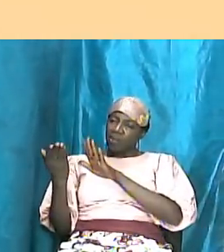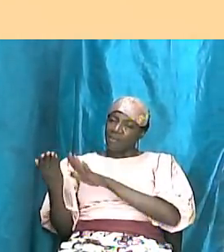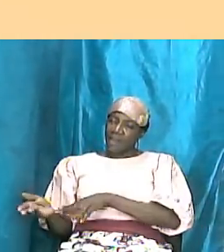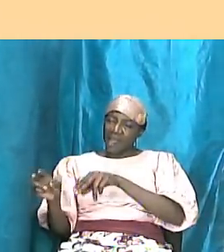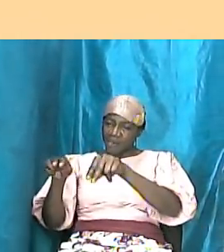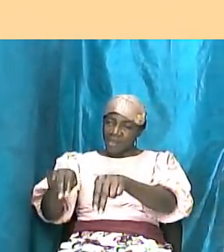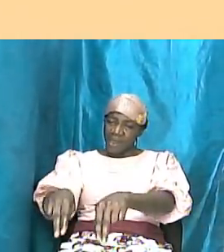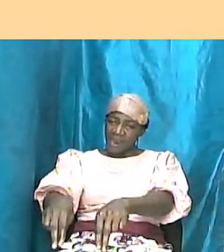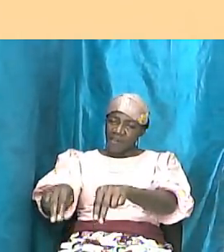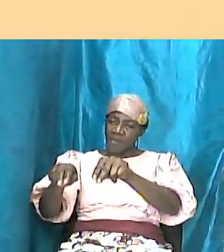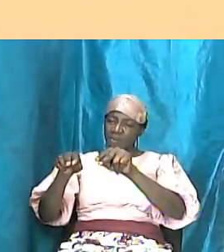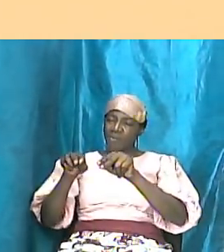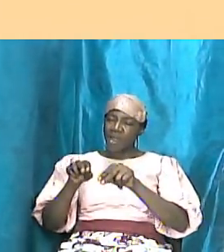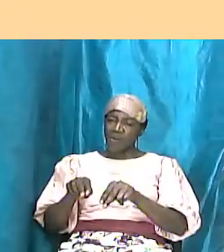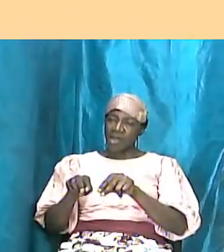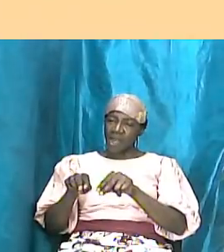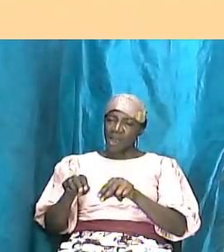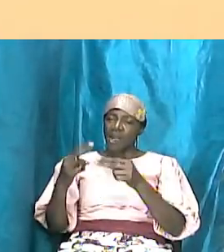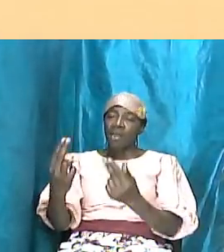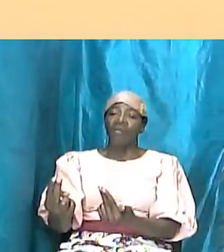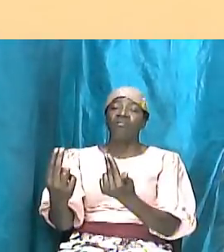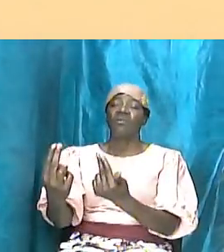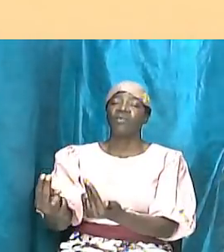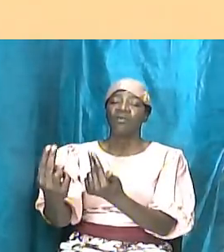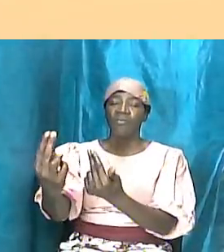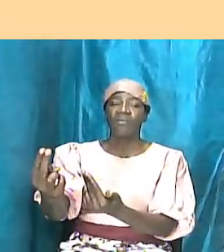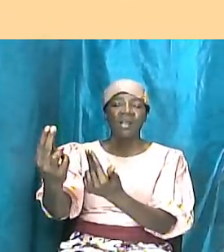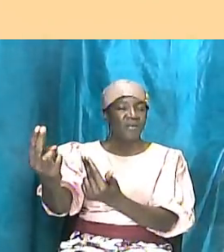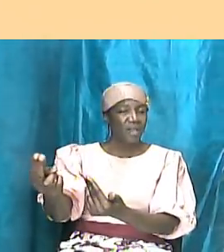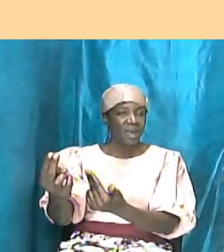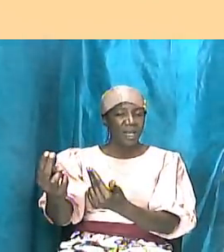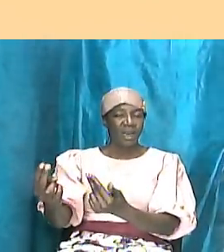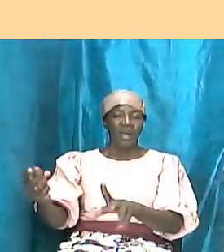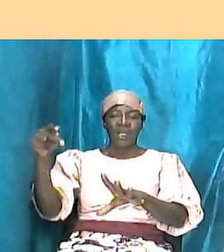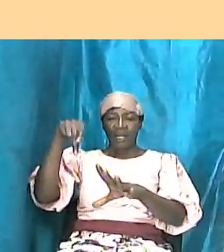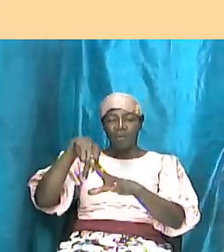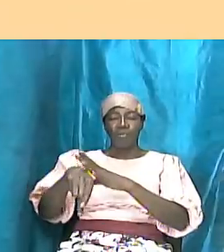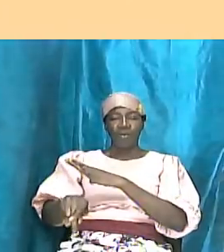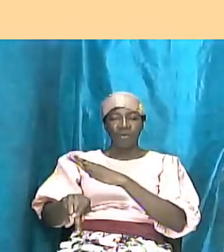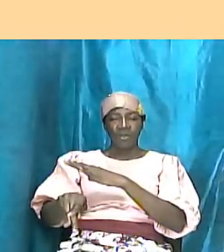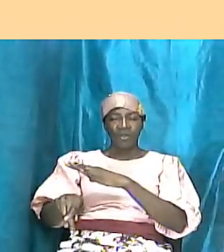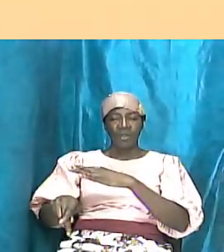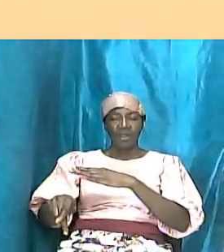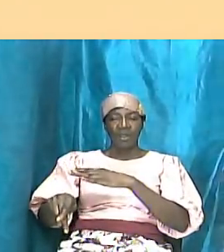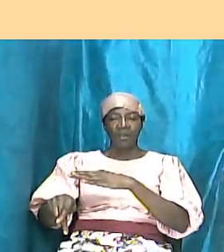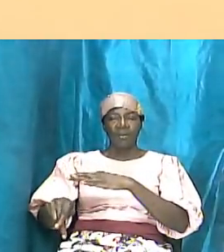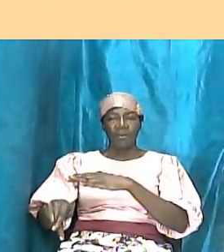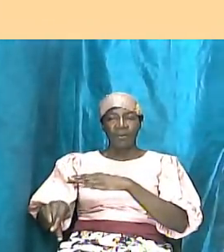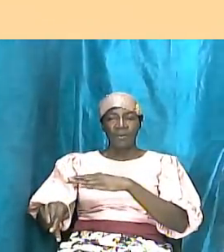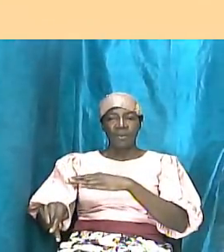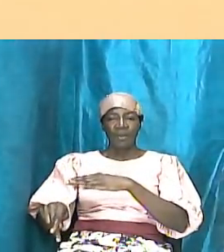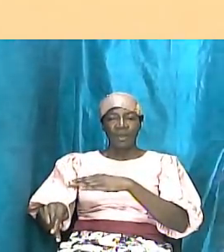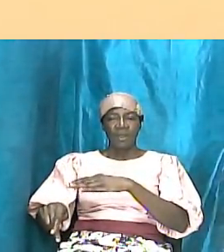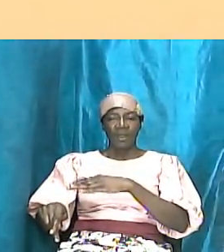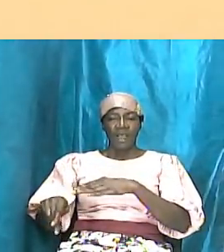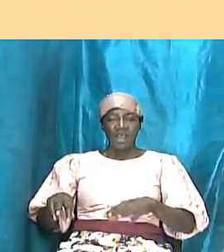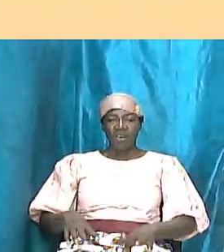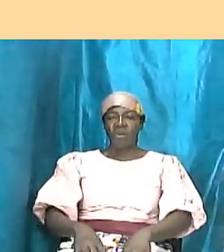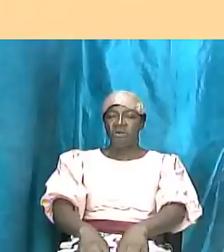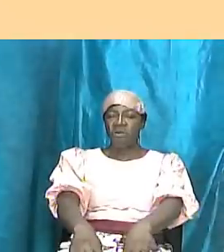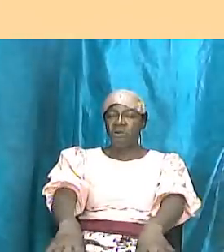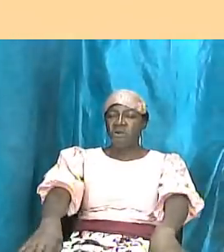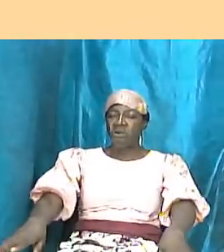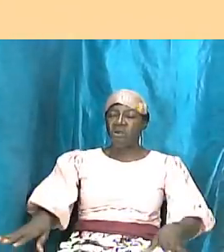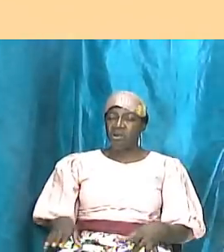it started in the evening, and he was placed in the earth, died and was buried. He